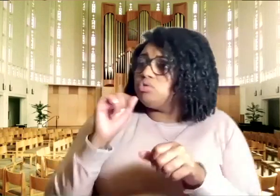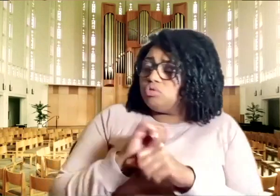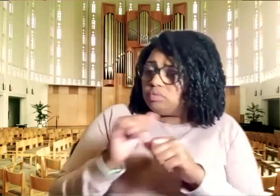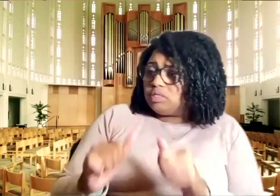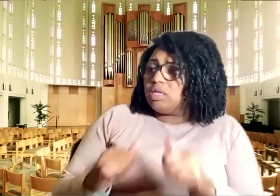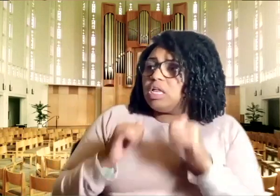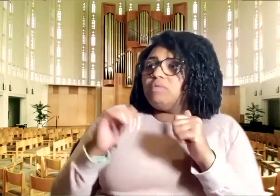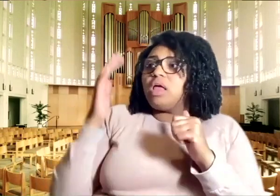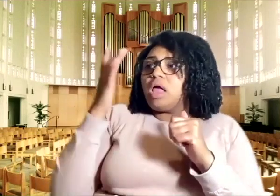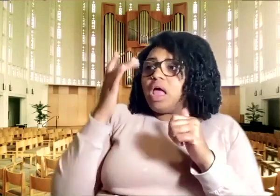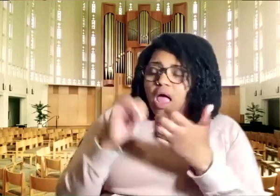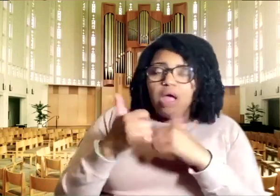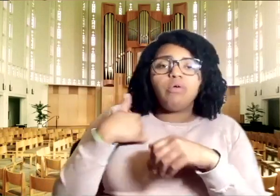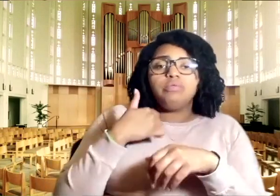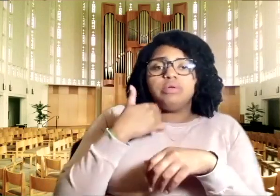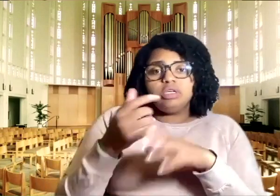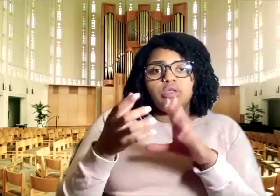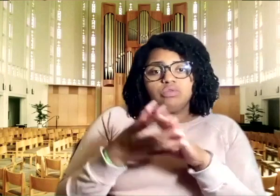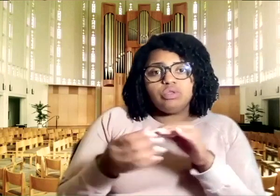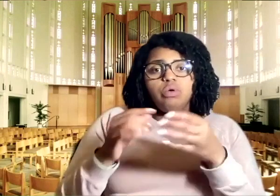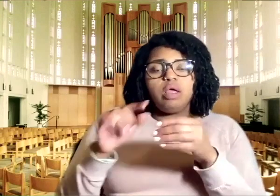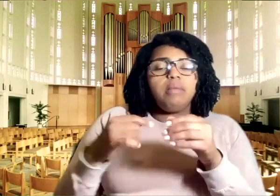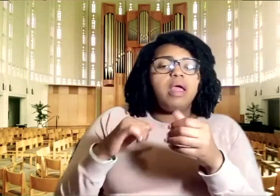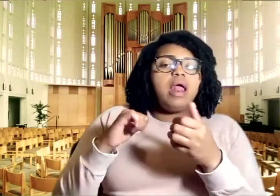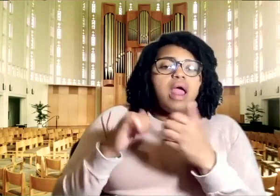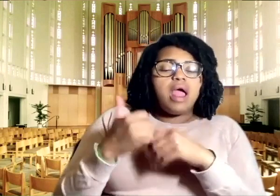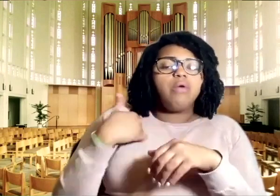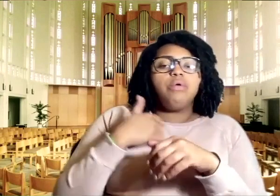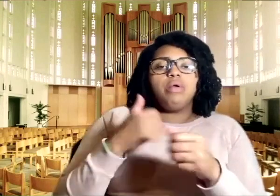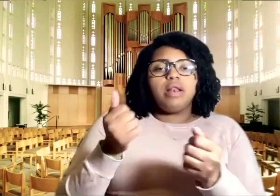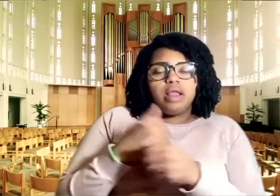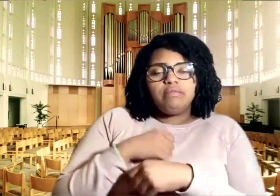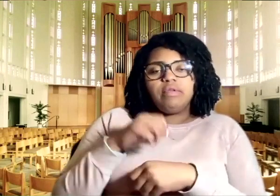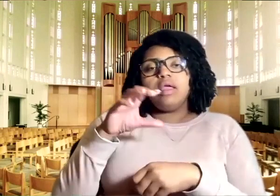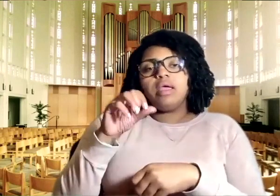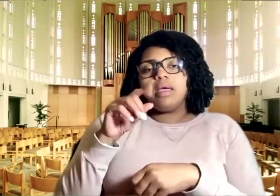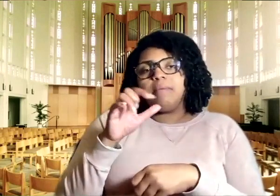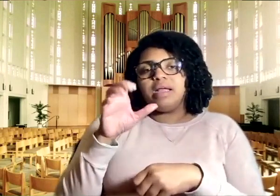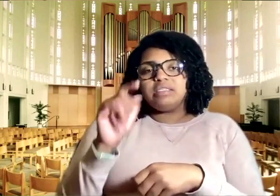and how we will build this city together?